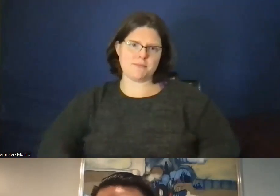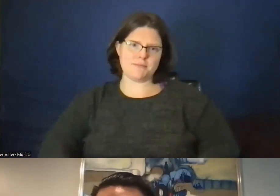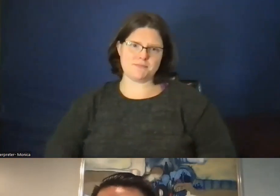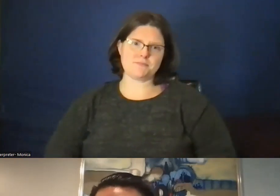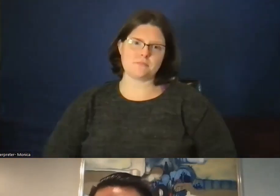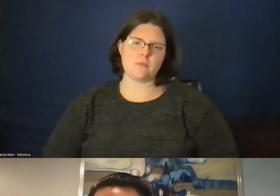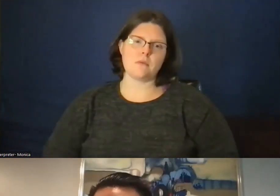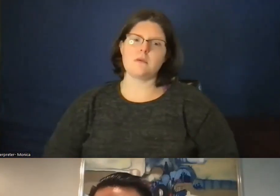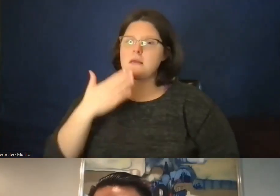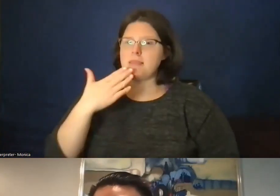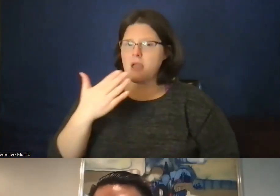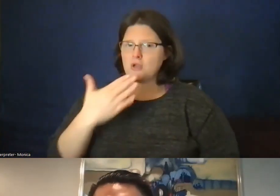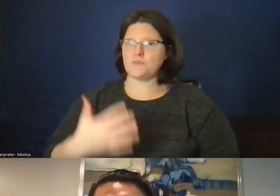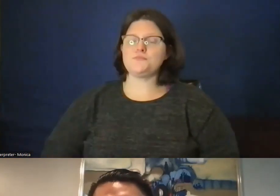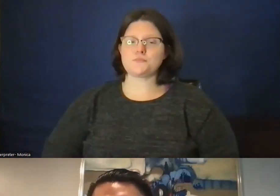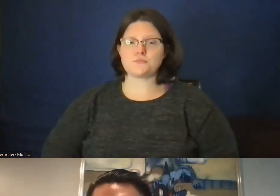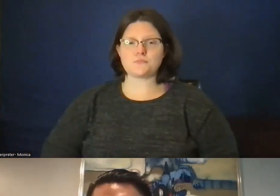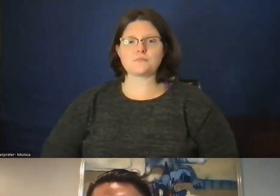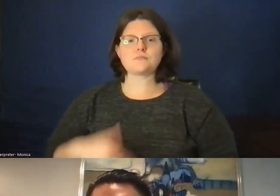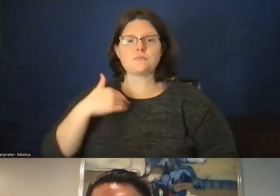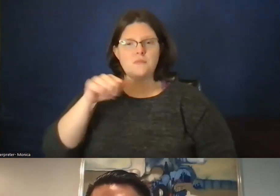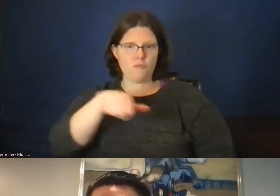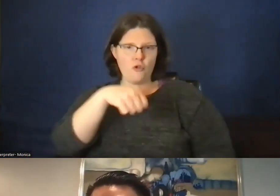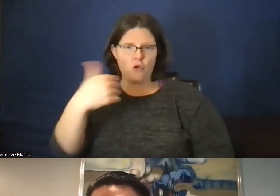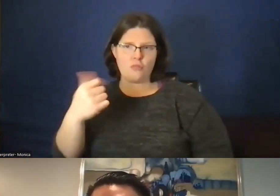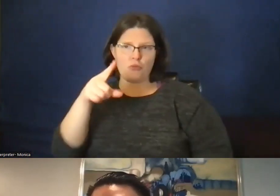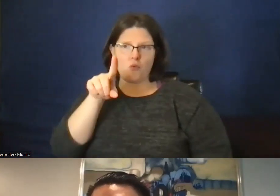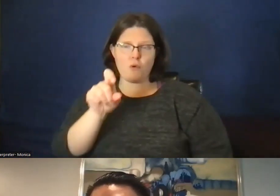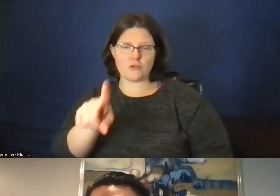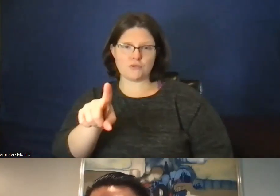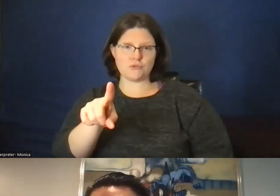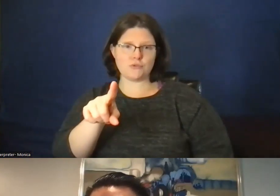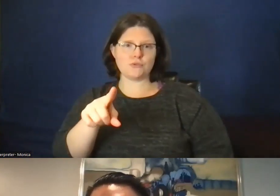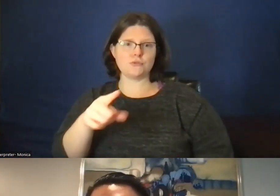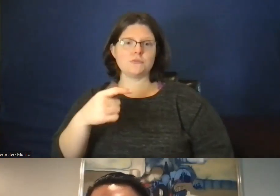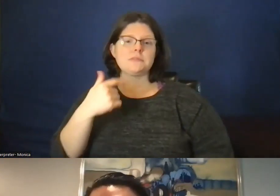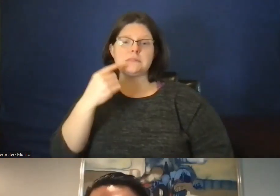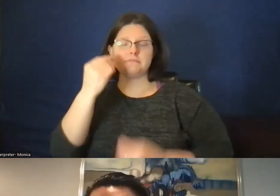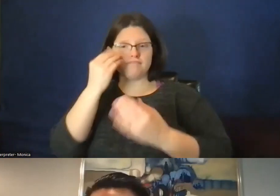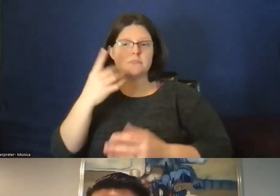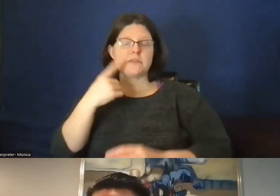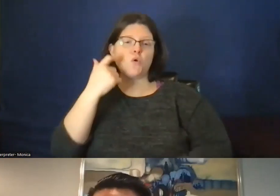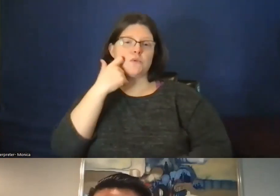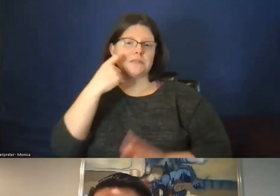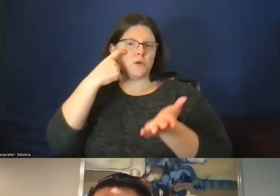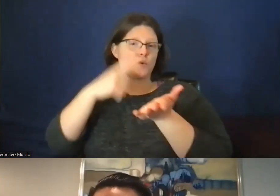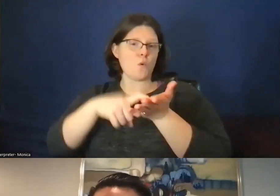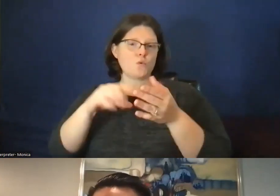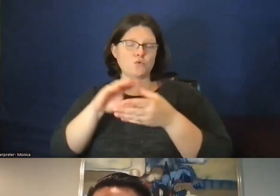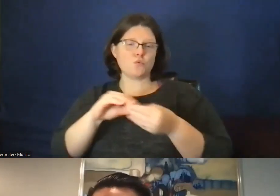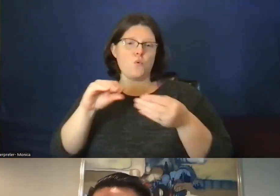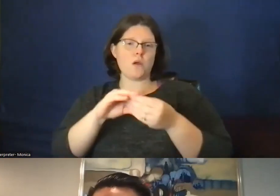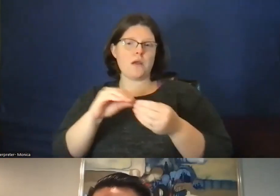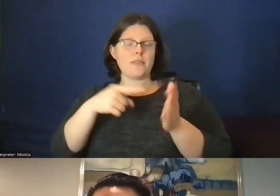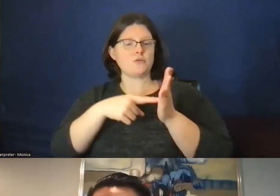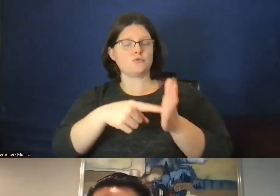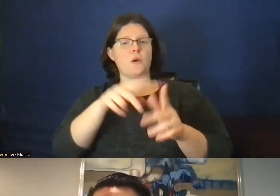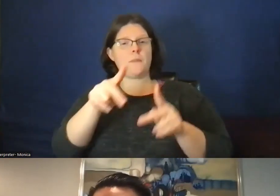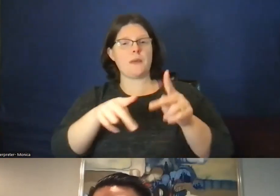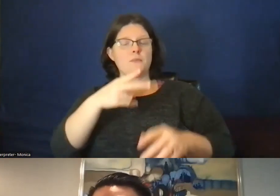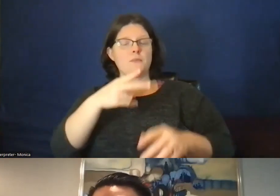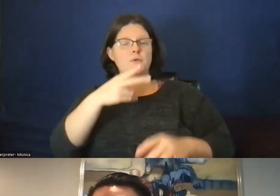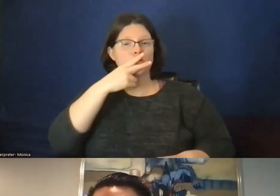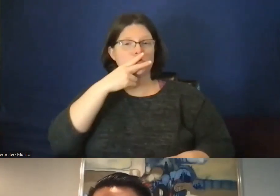Thank you very much. We have another question that says, I recently saw a study that showed people who smoke blunts,